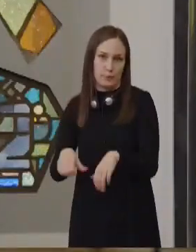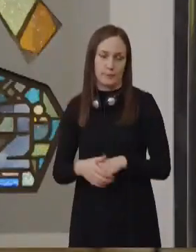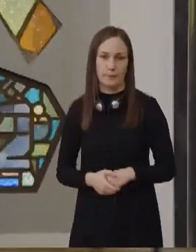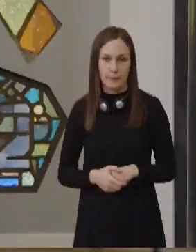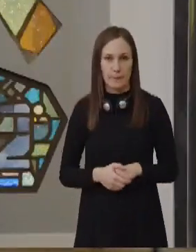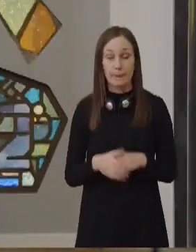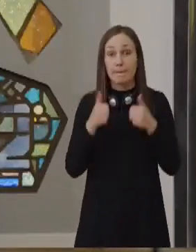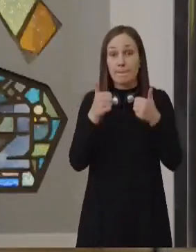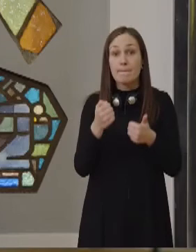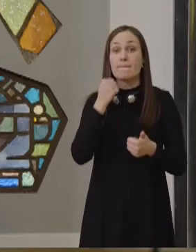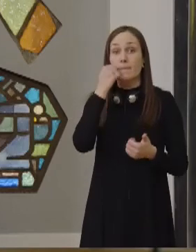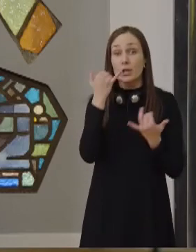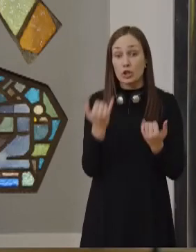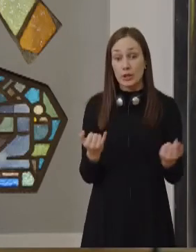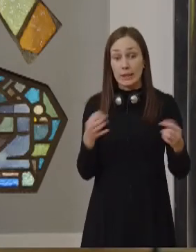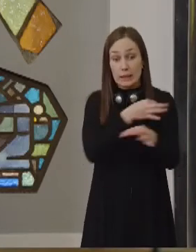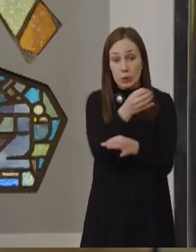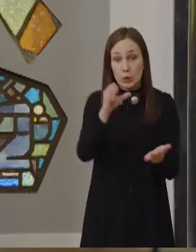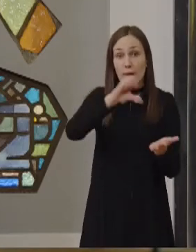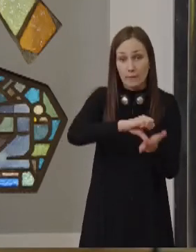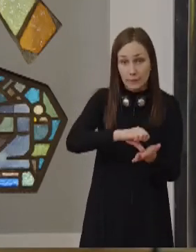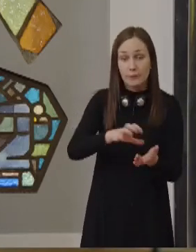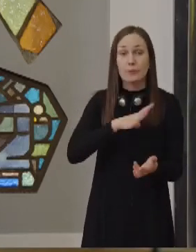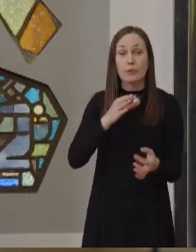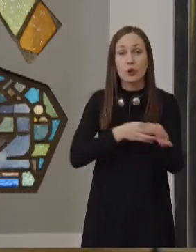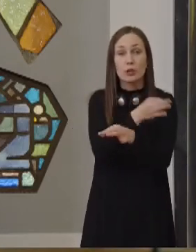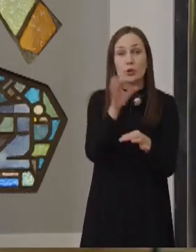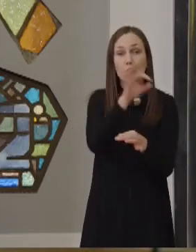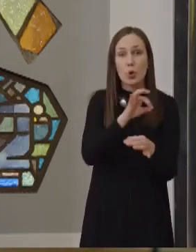the price of our emotional health.